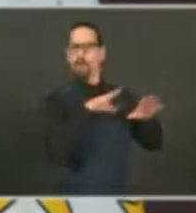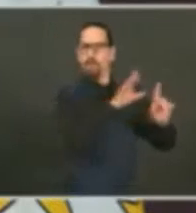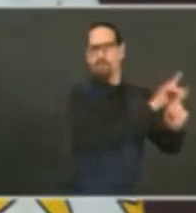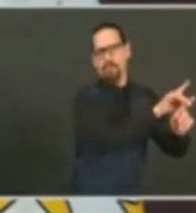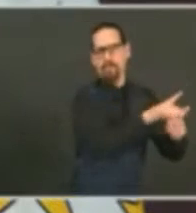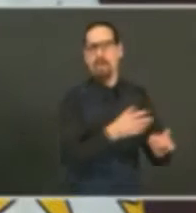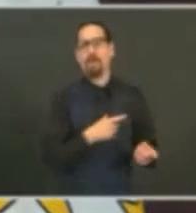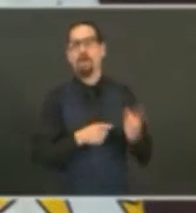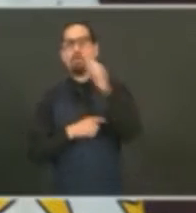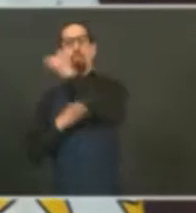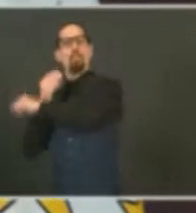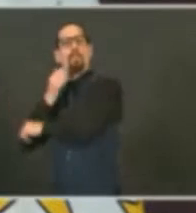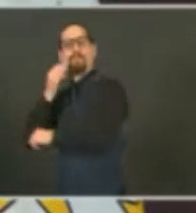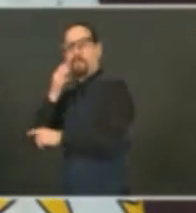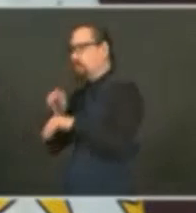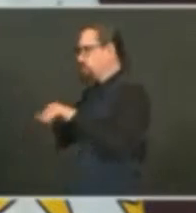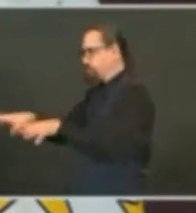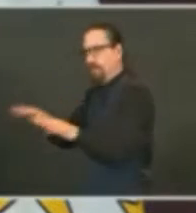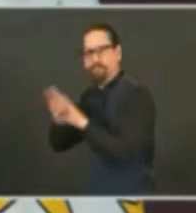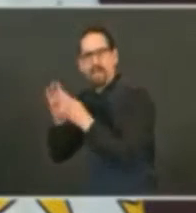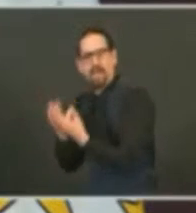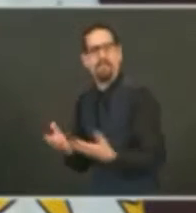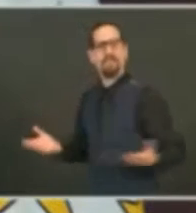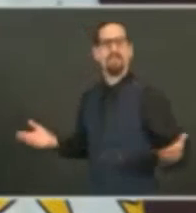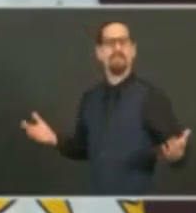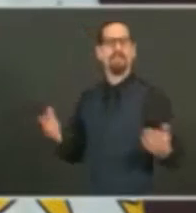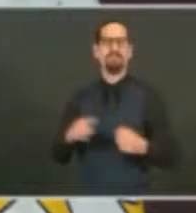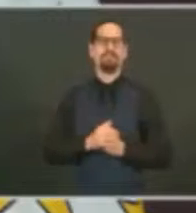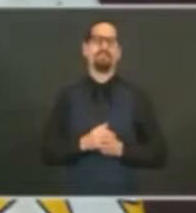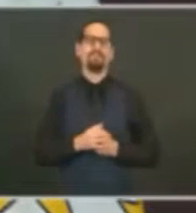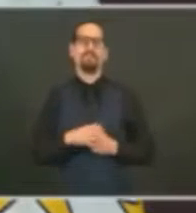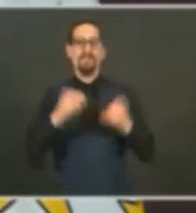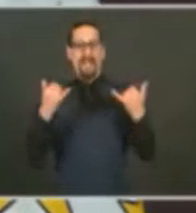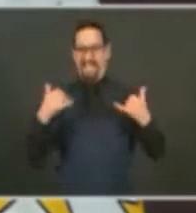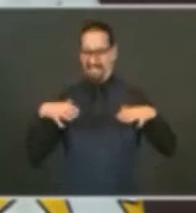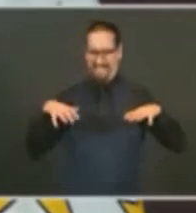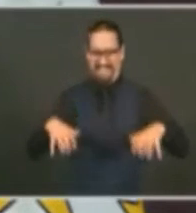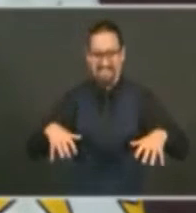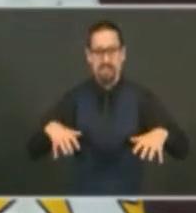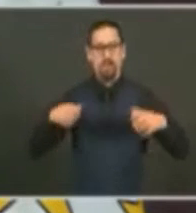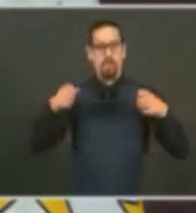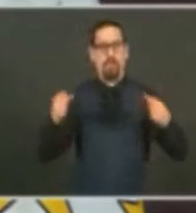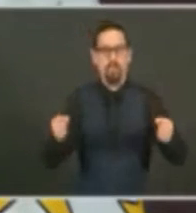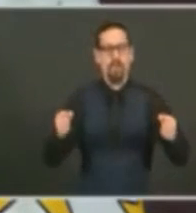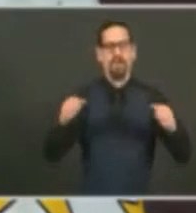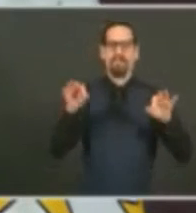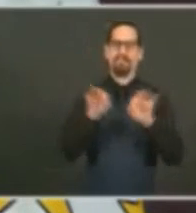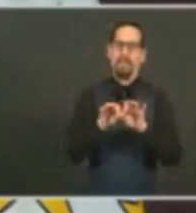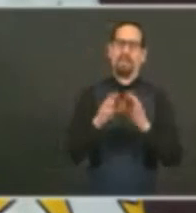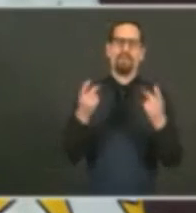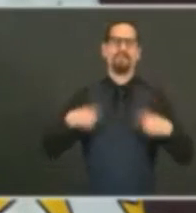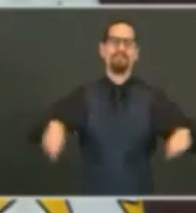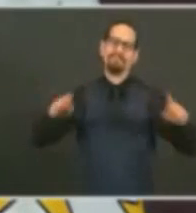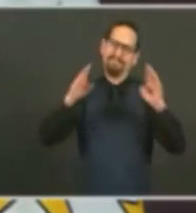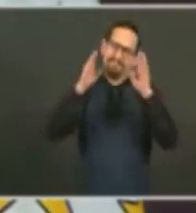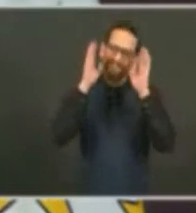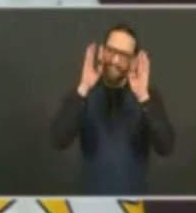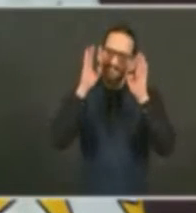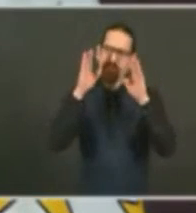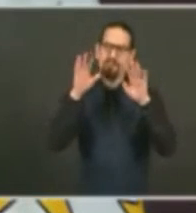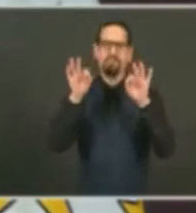sure, particularly during this pause, we get everyone's attention to recognize that and work with us